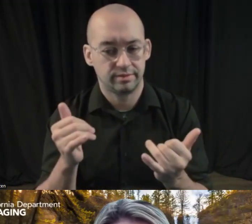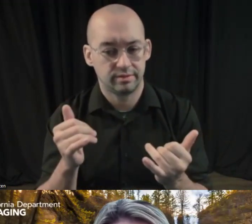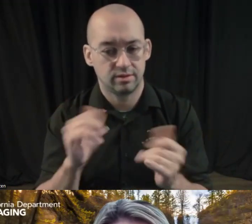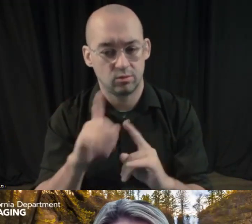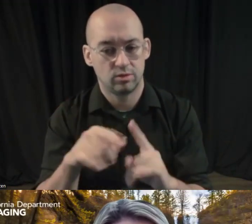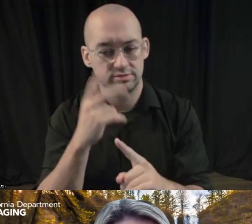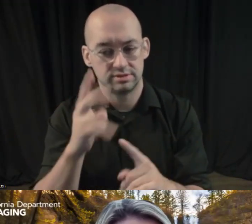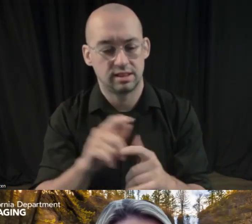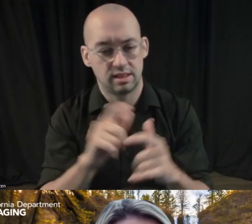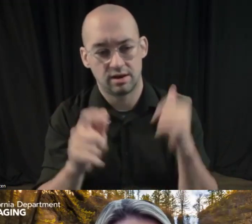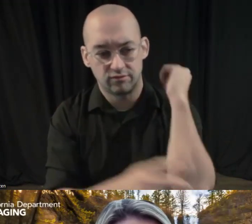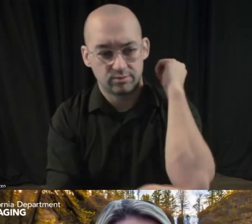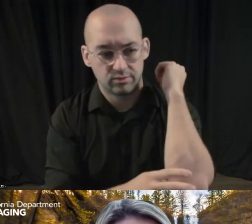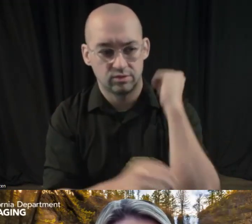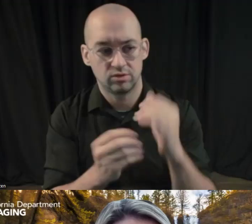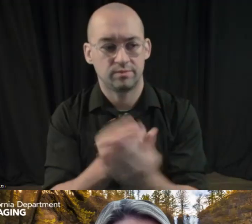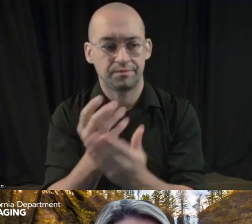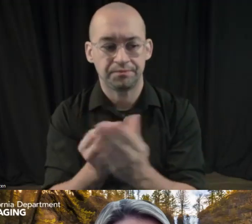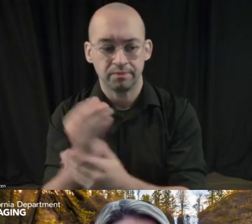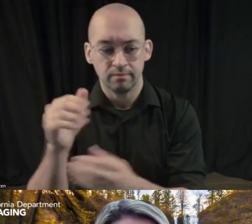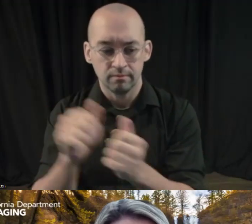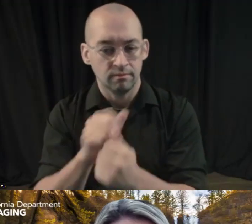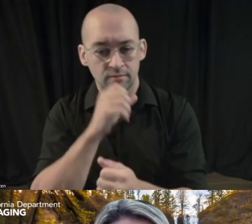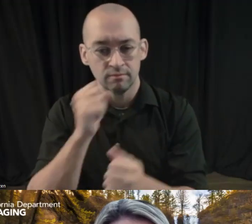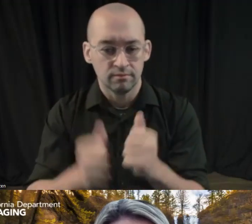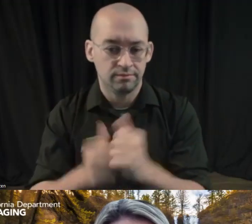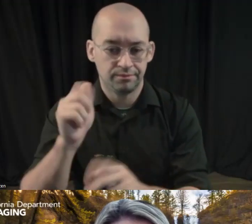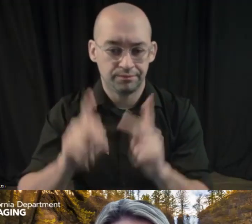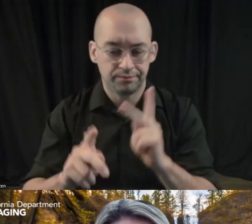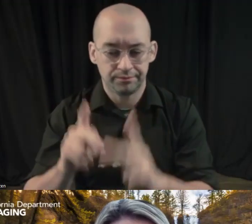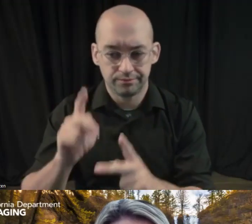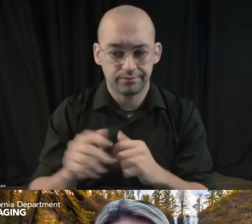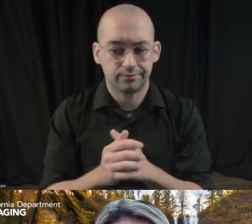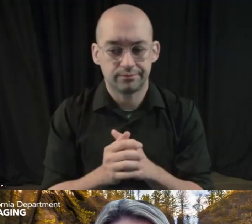poverty growing in our older adult population. So yeah, and historically, of course,